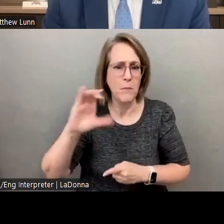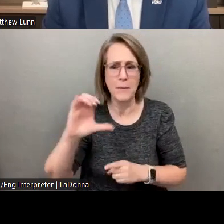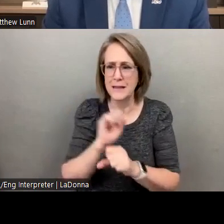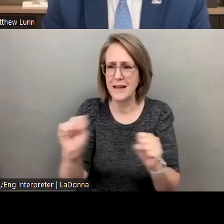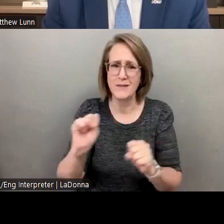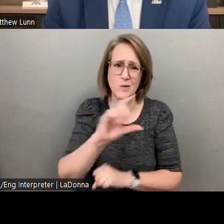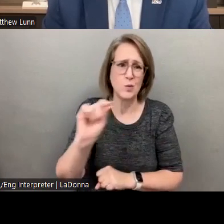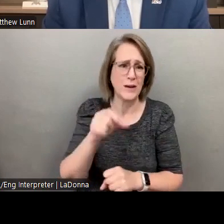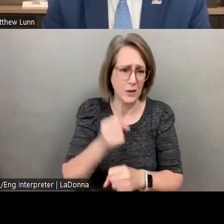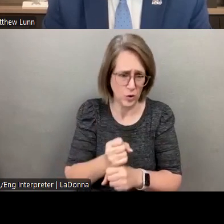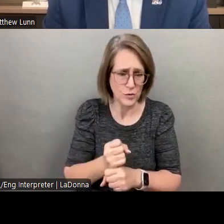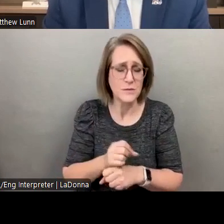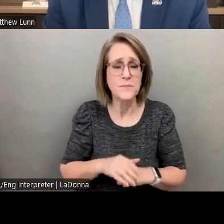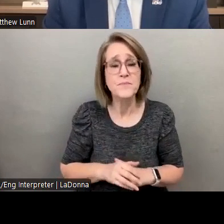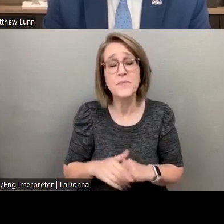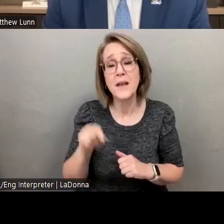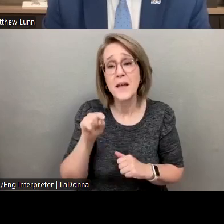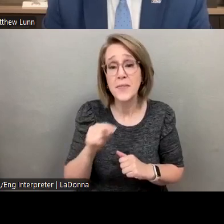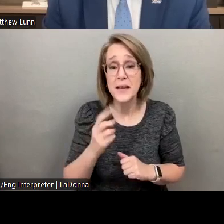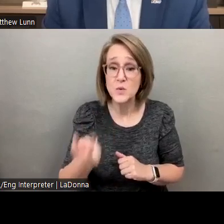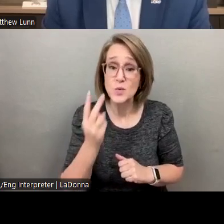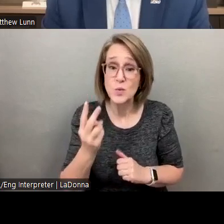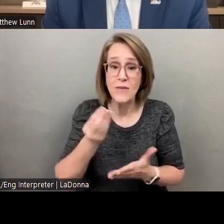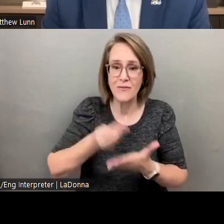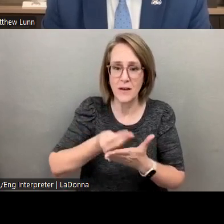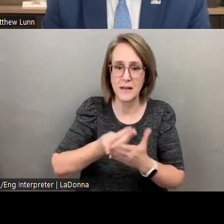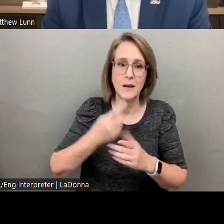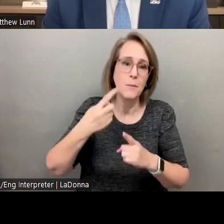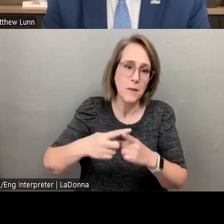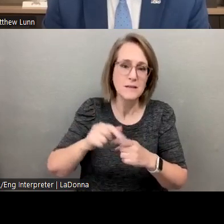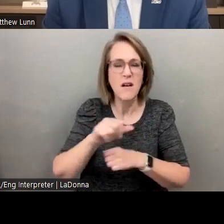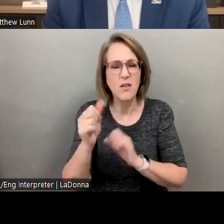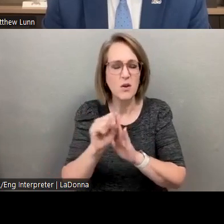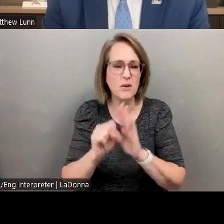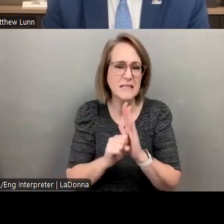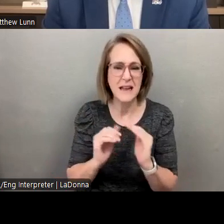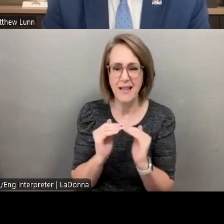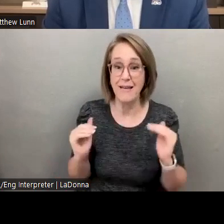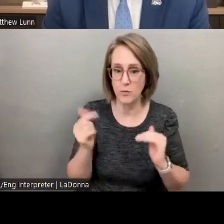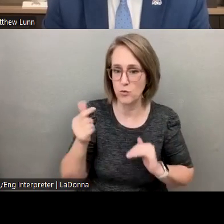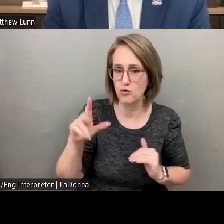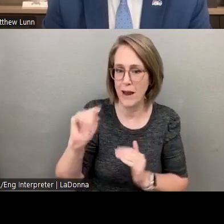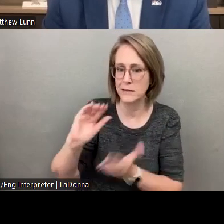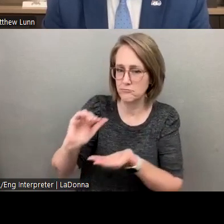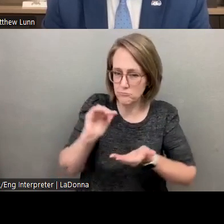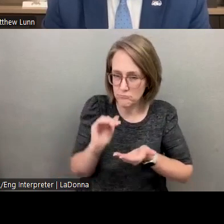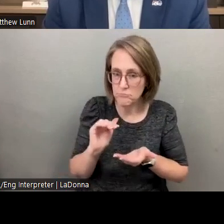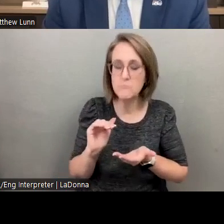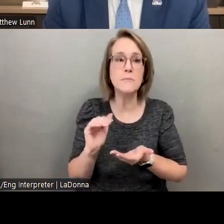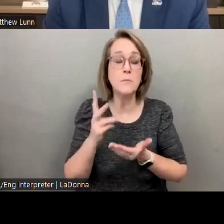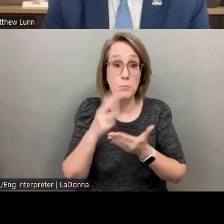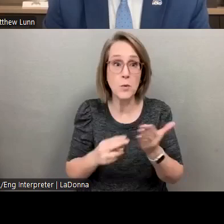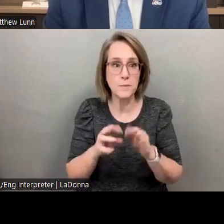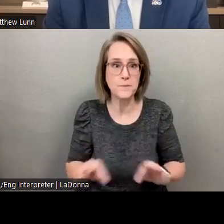funding sources, along with a lot of the other BJA grants and the state level grants that Elizabeth touched on, are